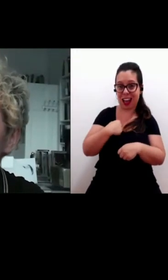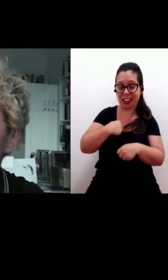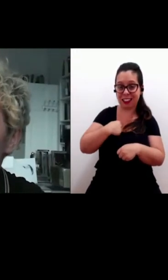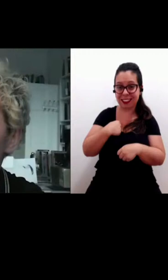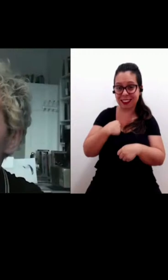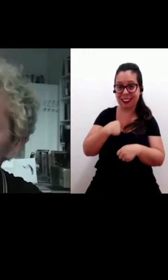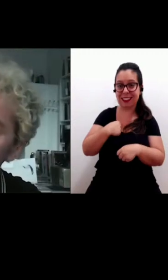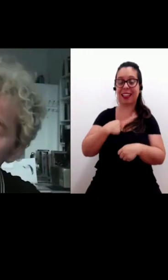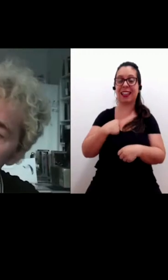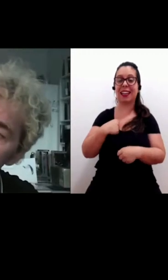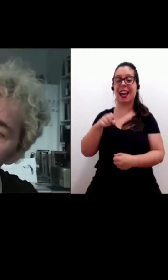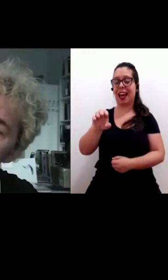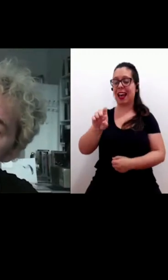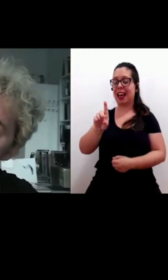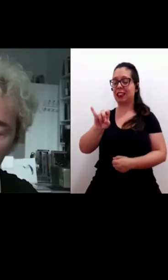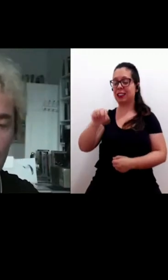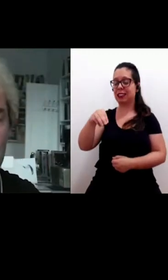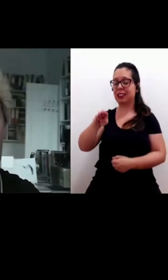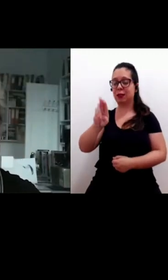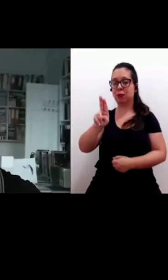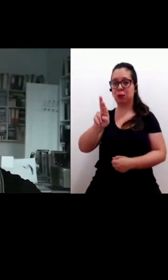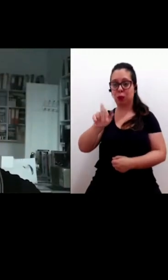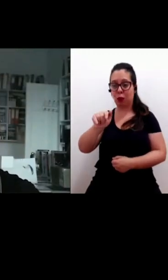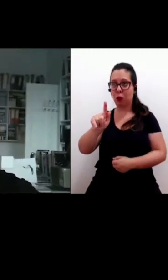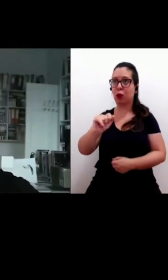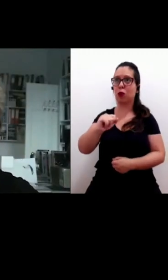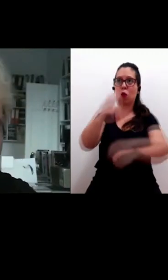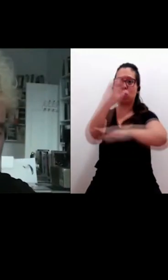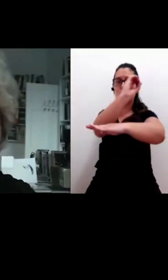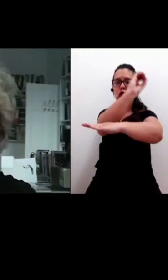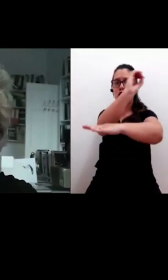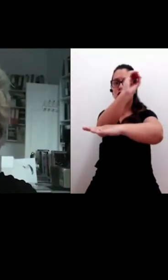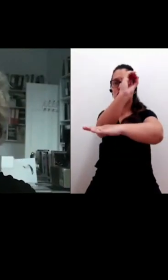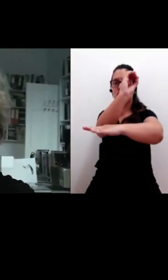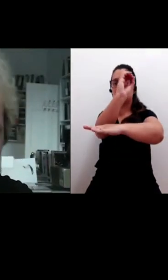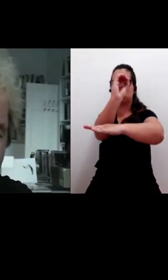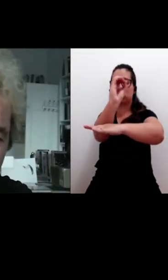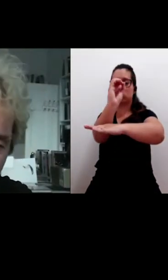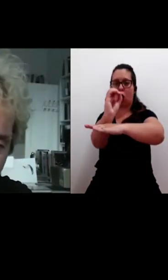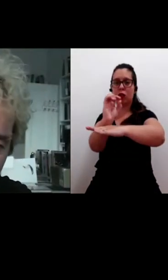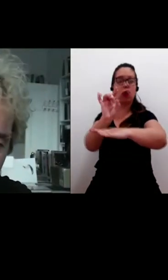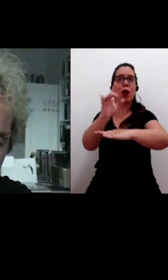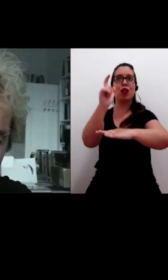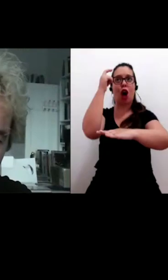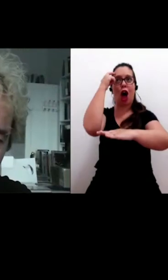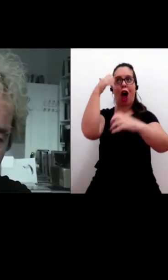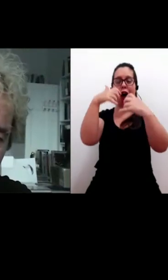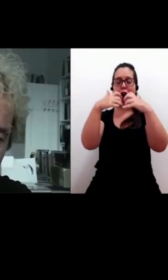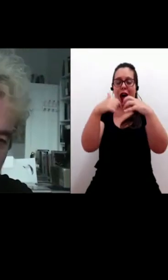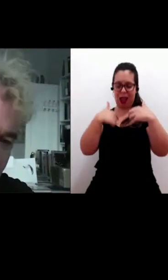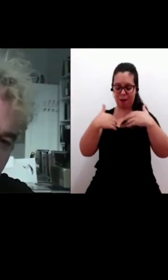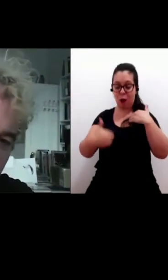an intellectual thing, it's just a sort of physical response, you know, and that's where the magic happens in